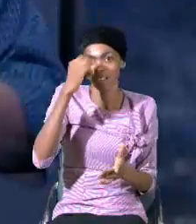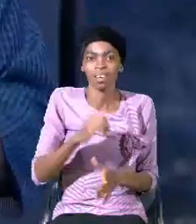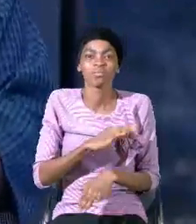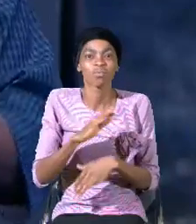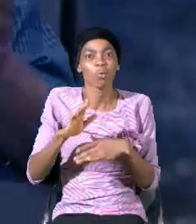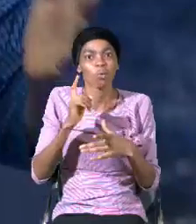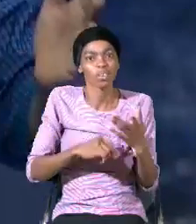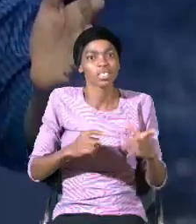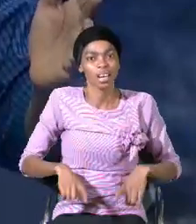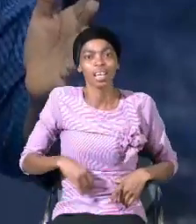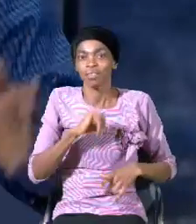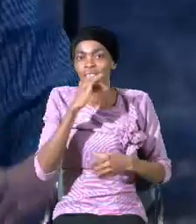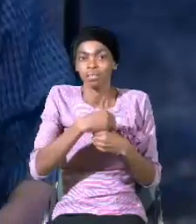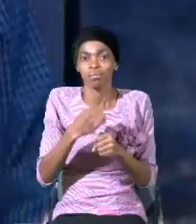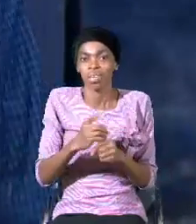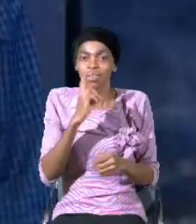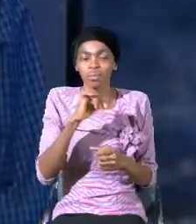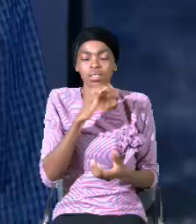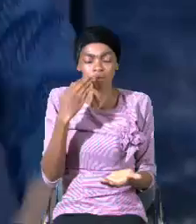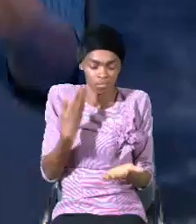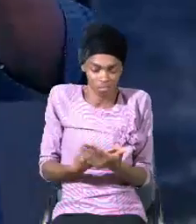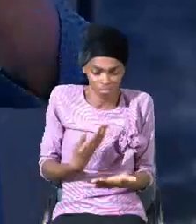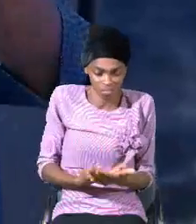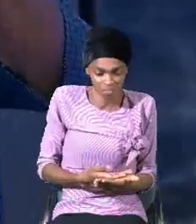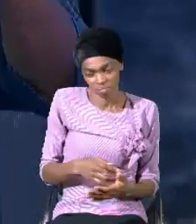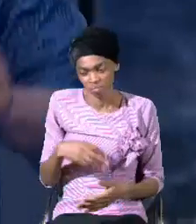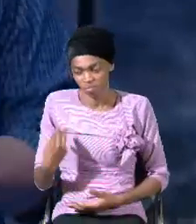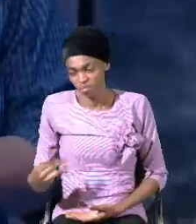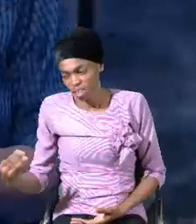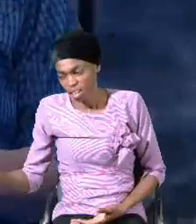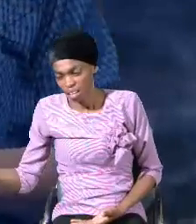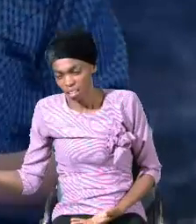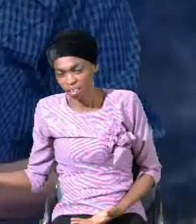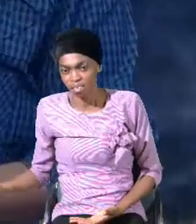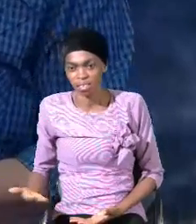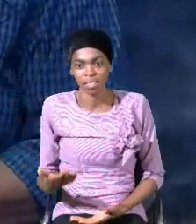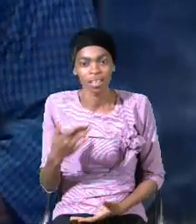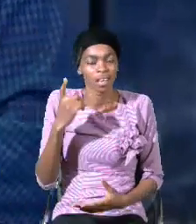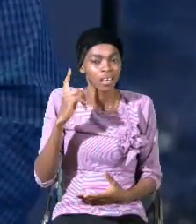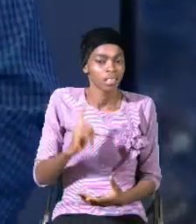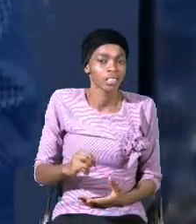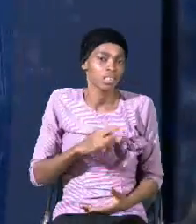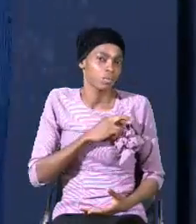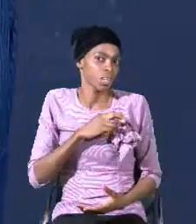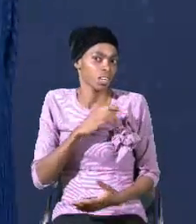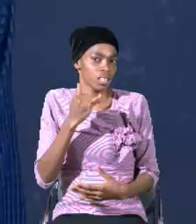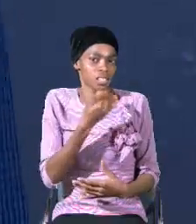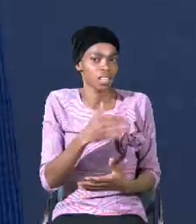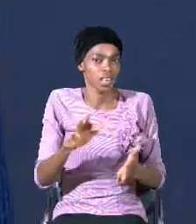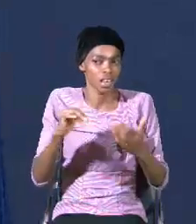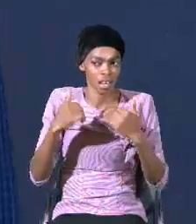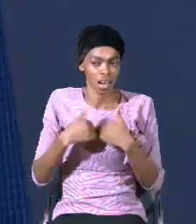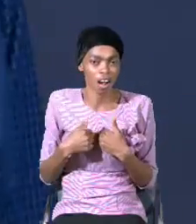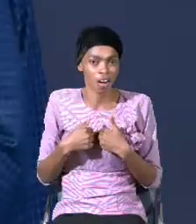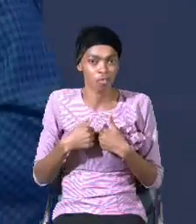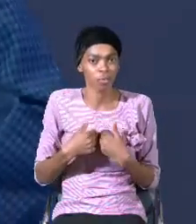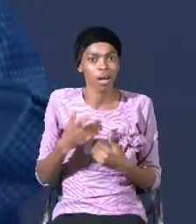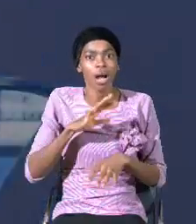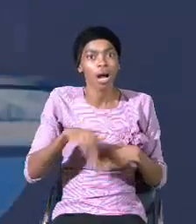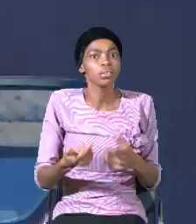up of money or materialism, the regrets they have, how they labor for the